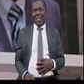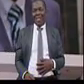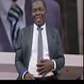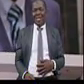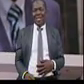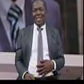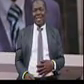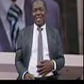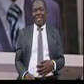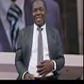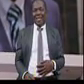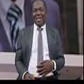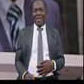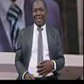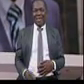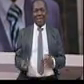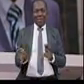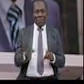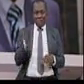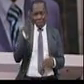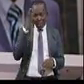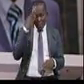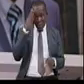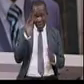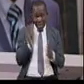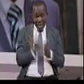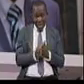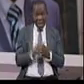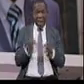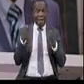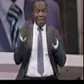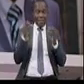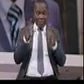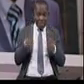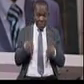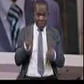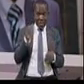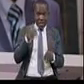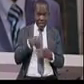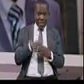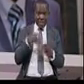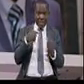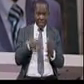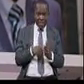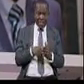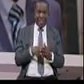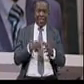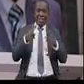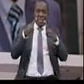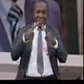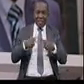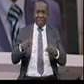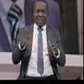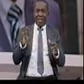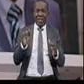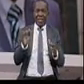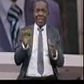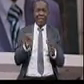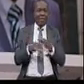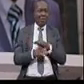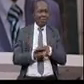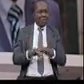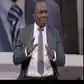Do you know that many people in this city never believed that Pastor Dr. W.F. Kumuyi is in Enugu